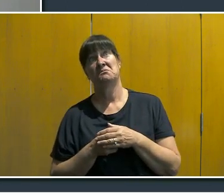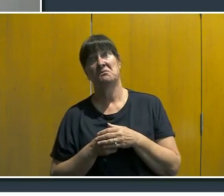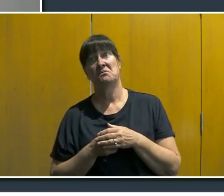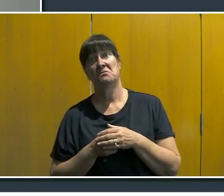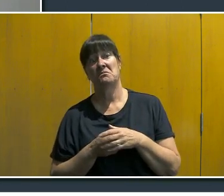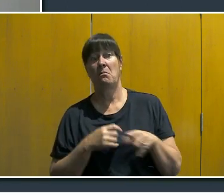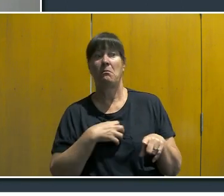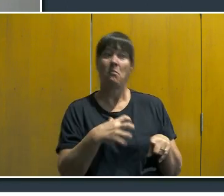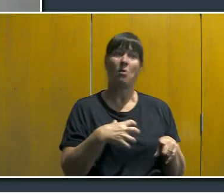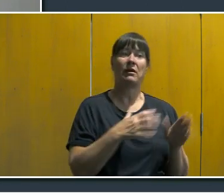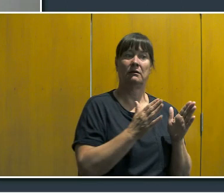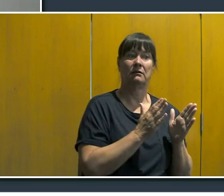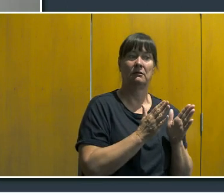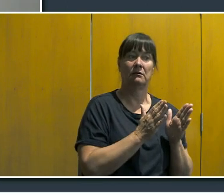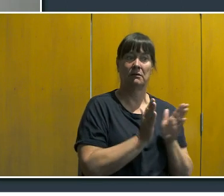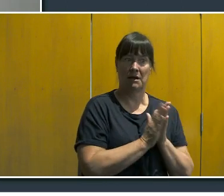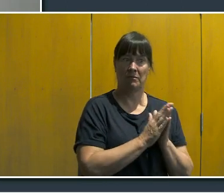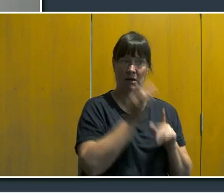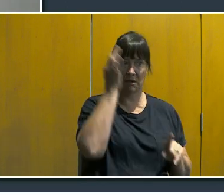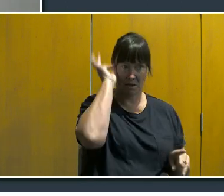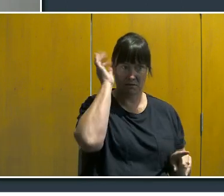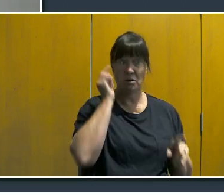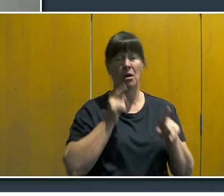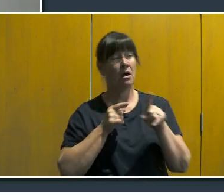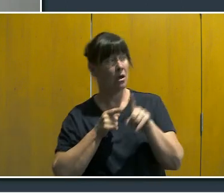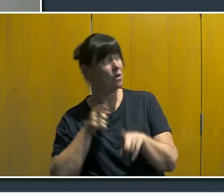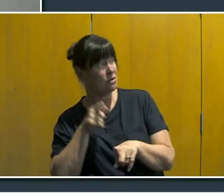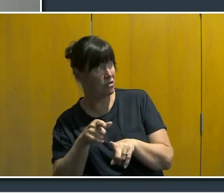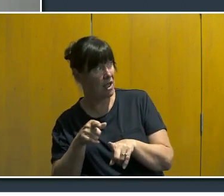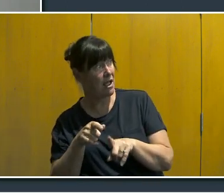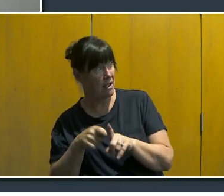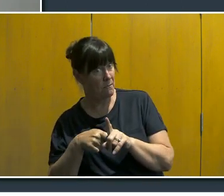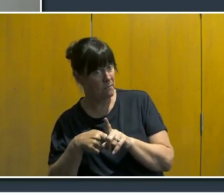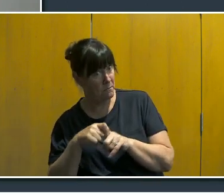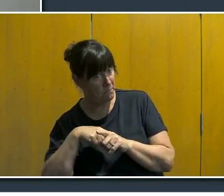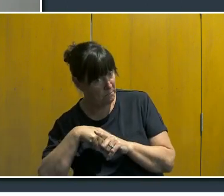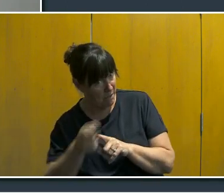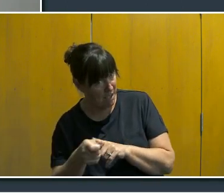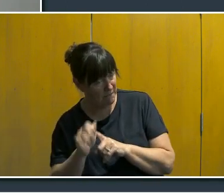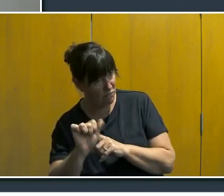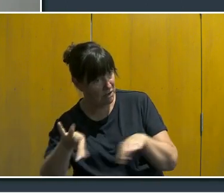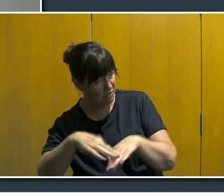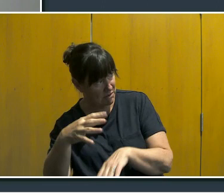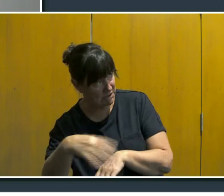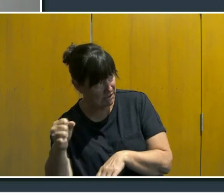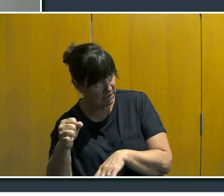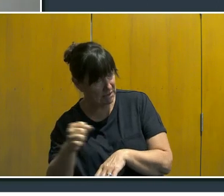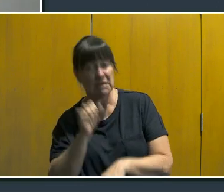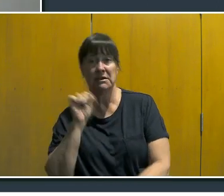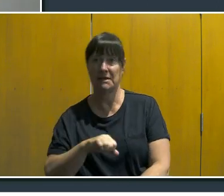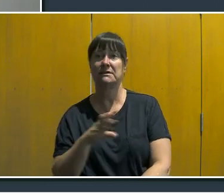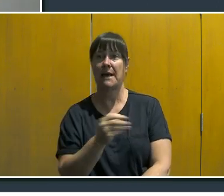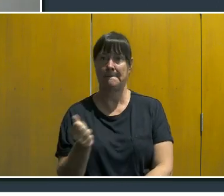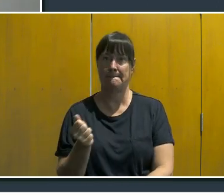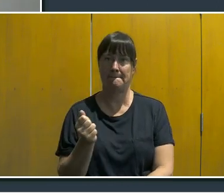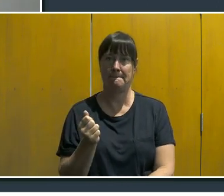will be charging us. So they pay for their rubbish to be collected. It's Yes, not they collected do. by Some of Hastings. them do. Yeah. Some It's of not